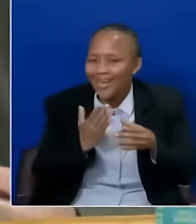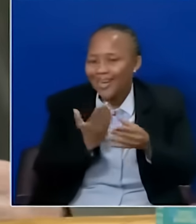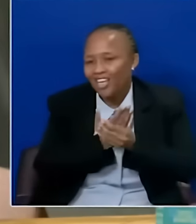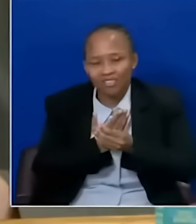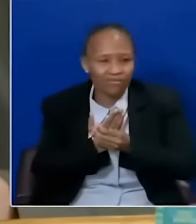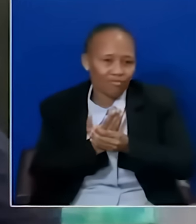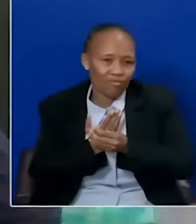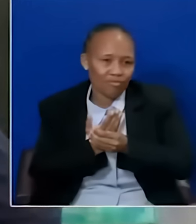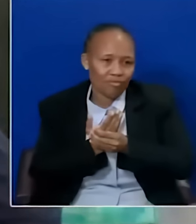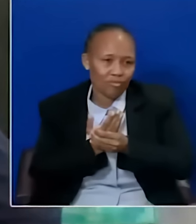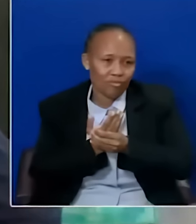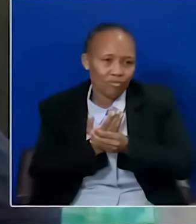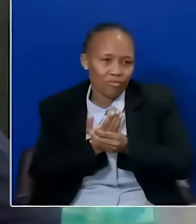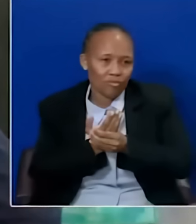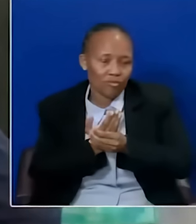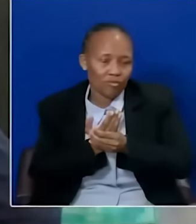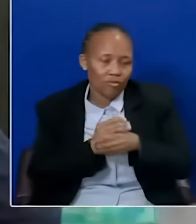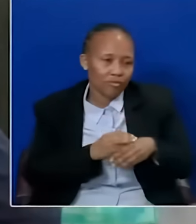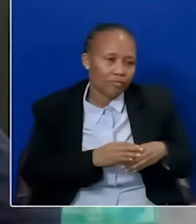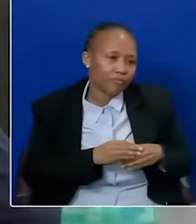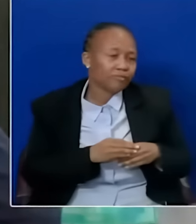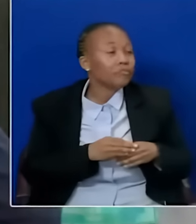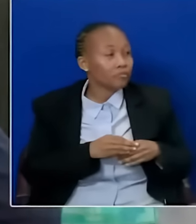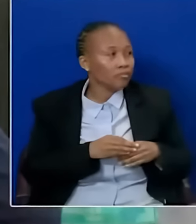Commissioner, that's another mistake. Yes,